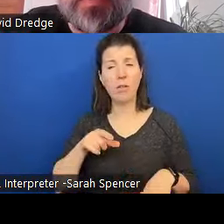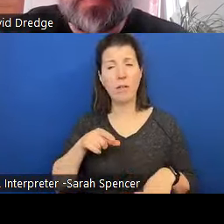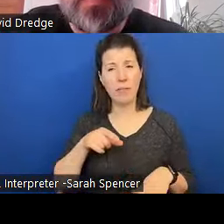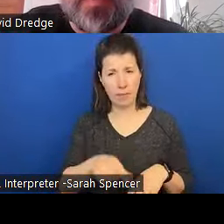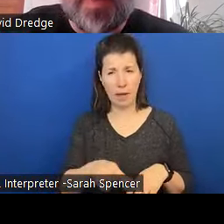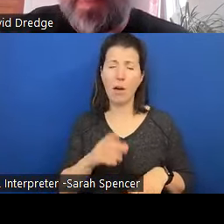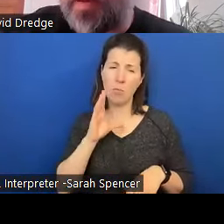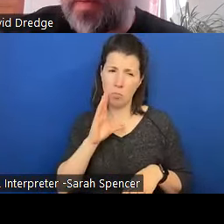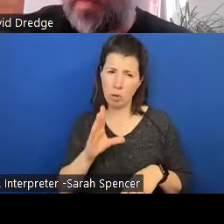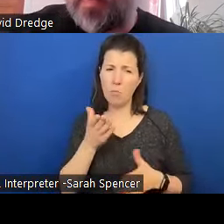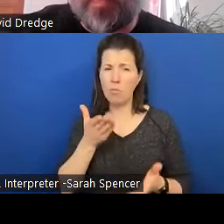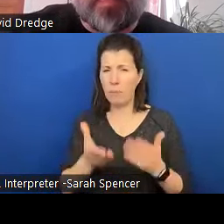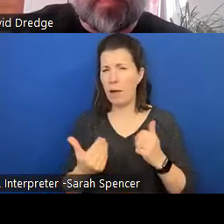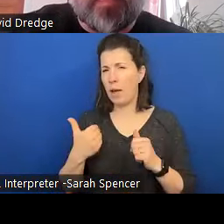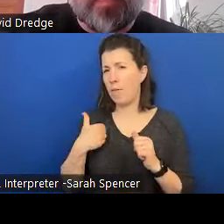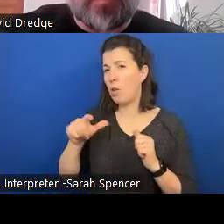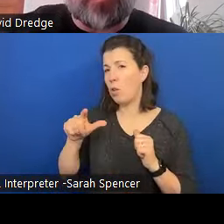tone.